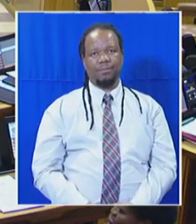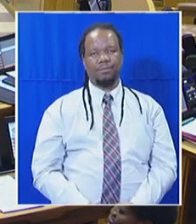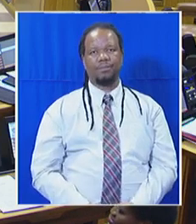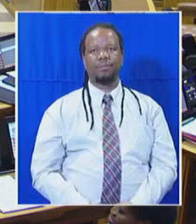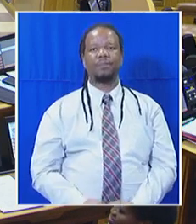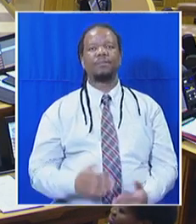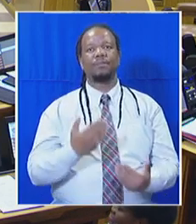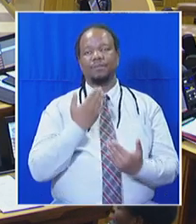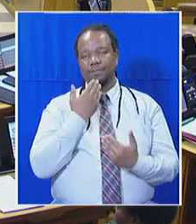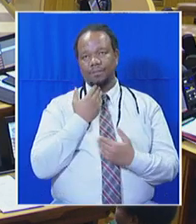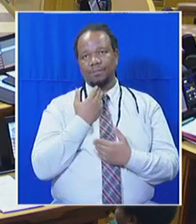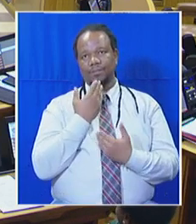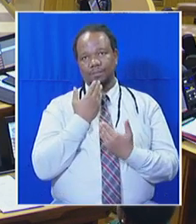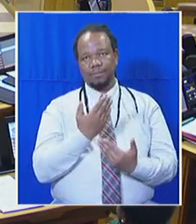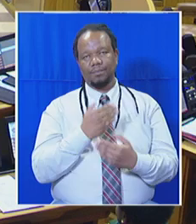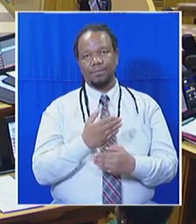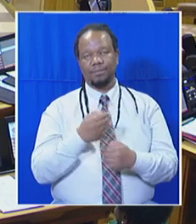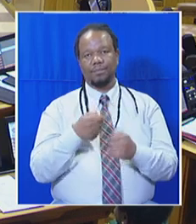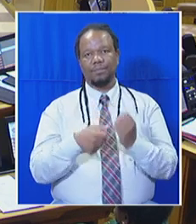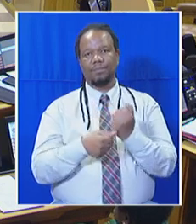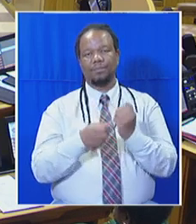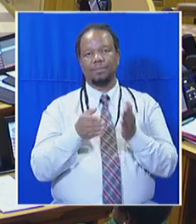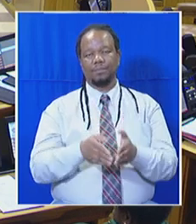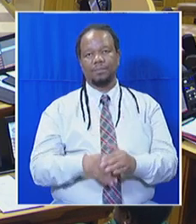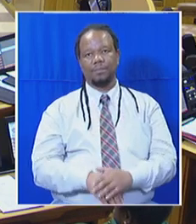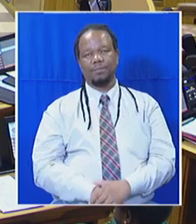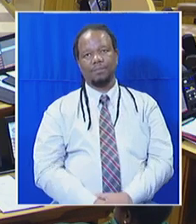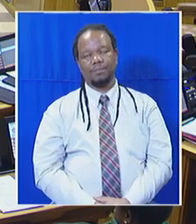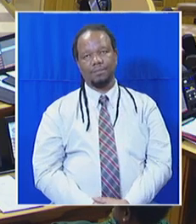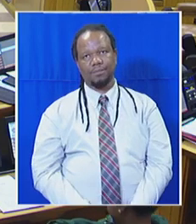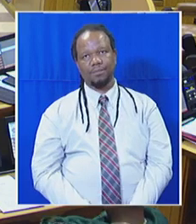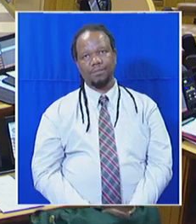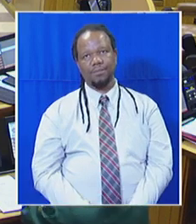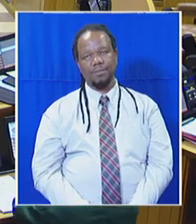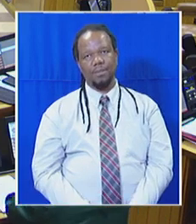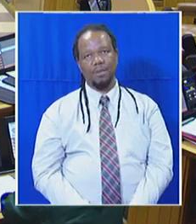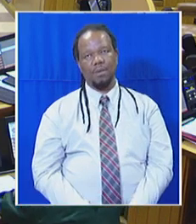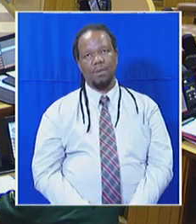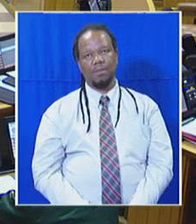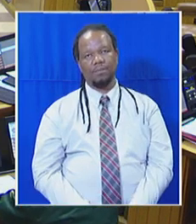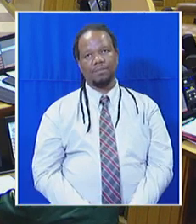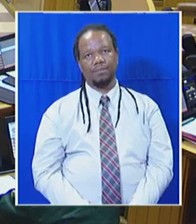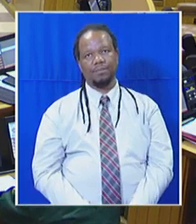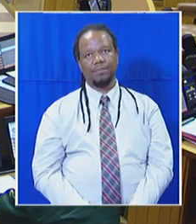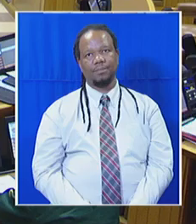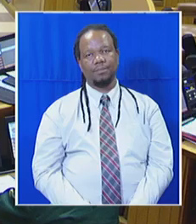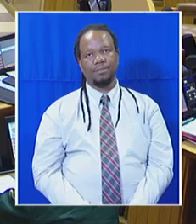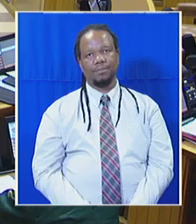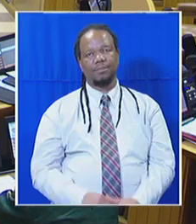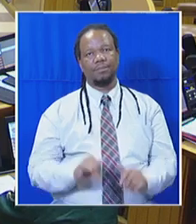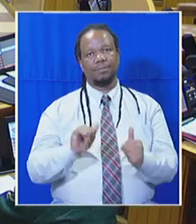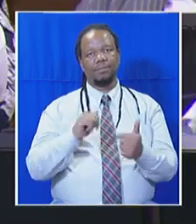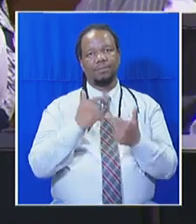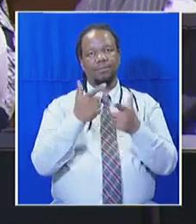Ke a leboga mmusa kgotla. A lefapha le na le diprograma tsa go tsibosa setšhaba mabapi